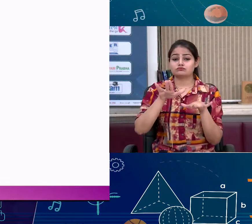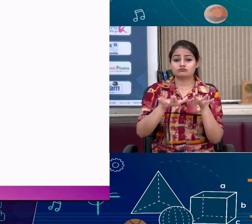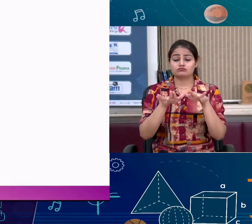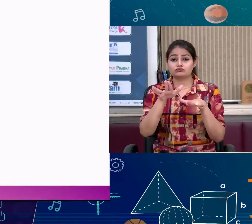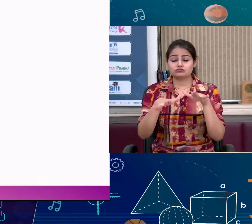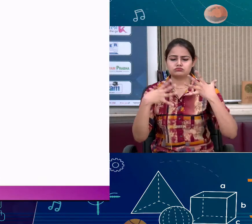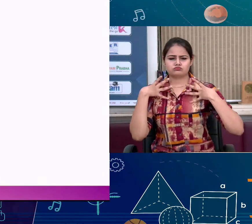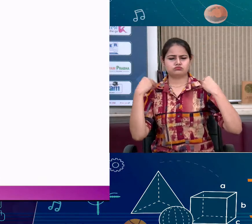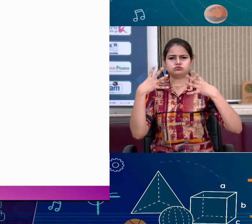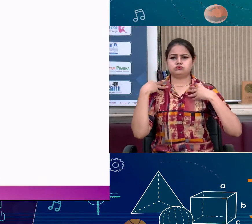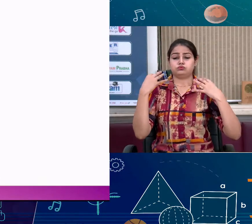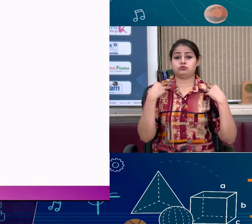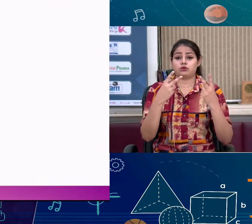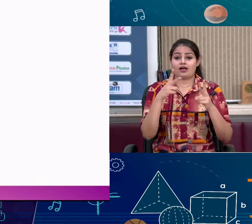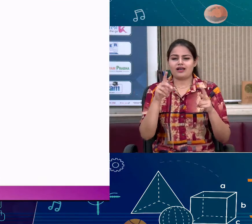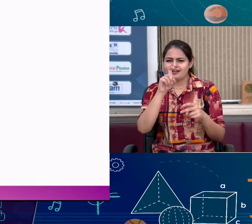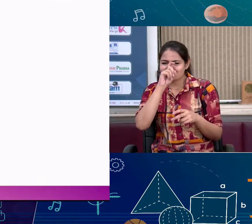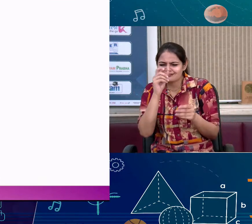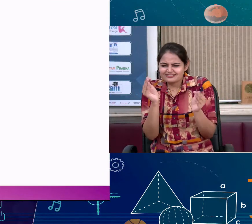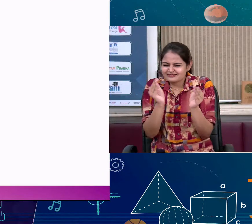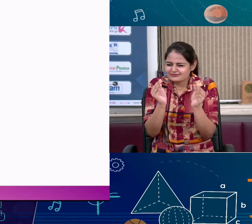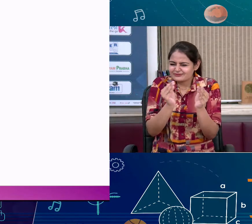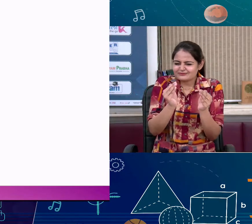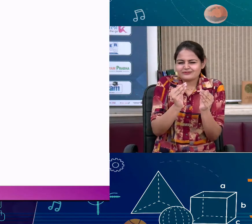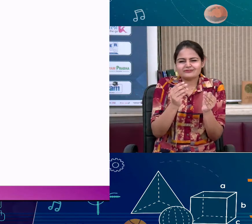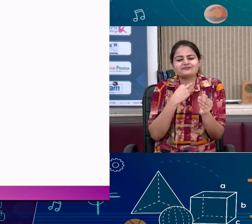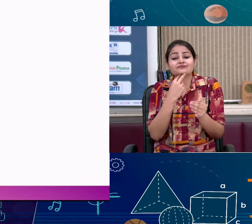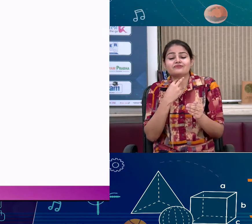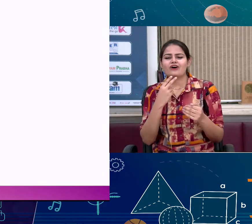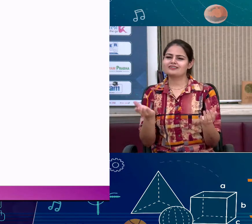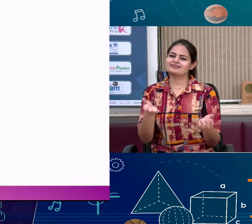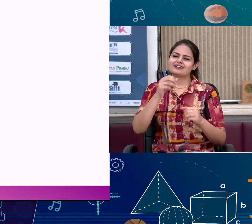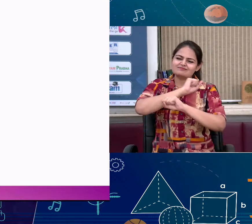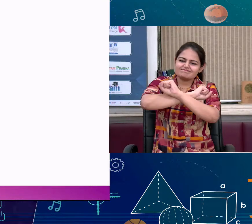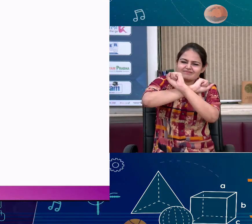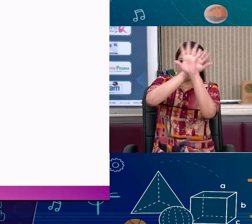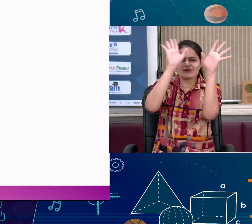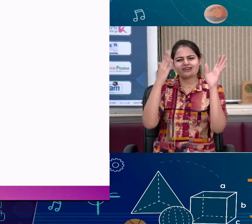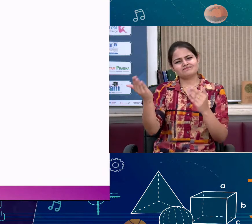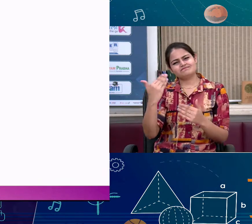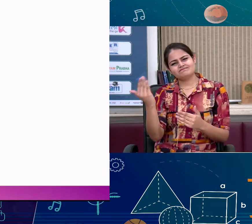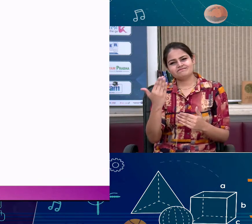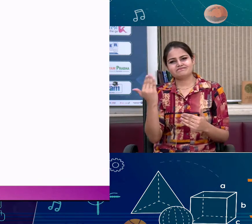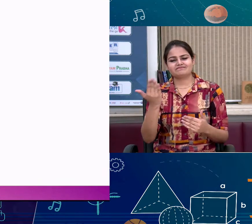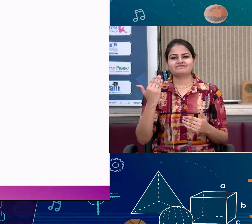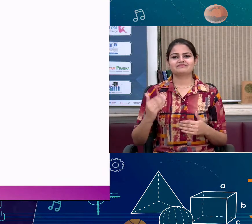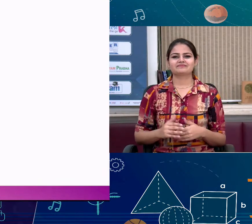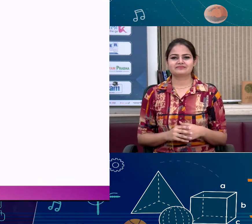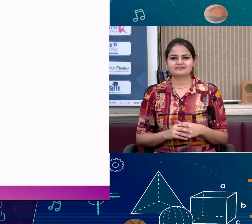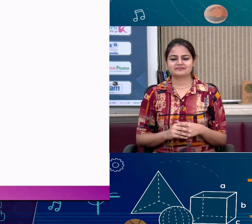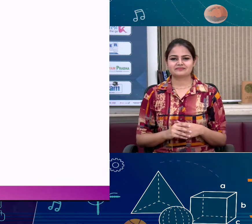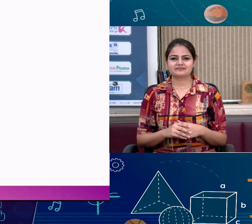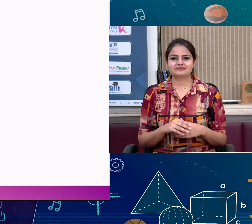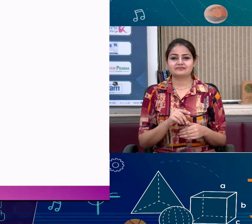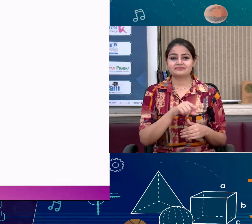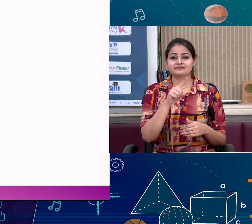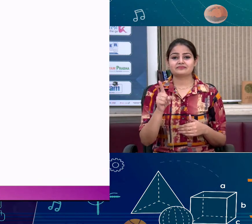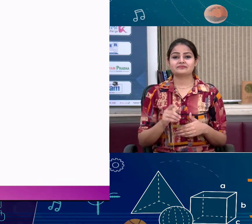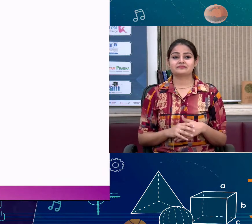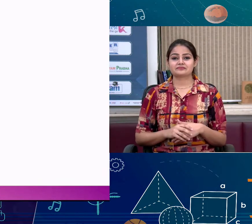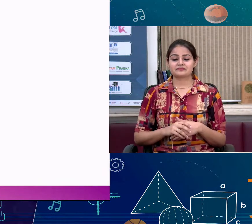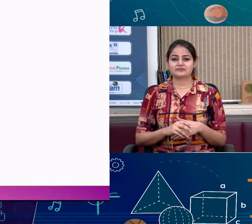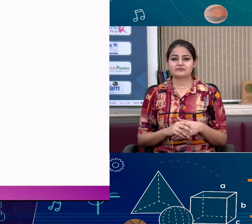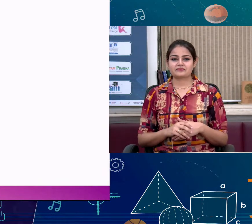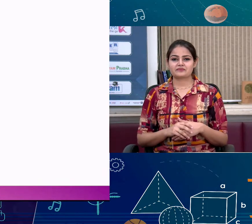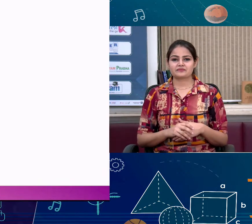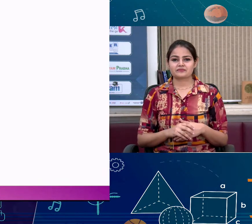The tiniest chicken, cheep, cheep, cheep. Wake up. So this is how she's inviting all the children. Get up from the bed,